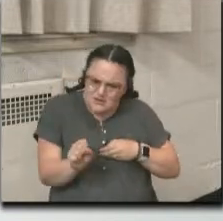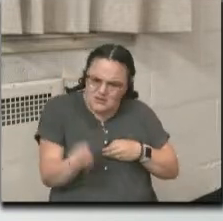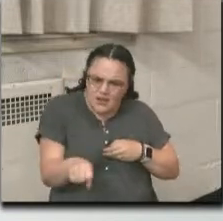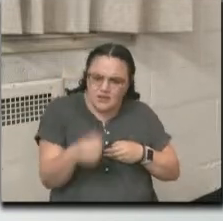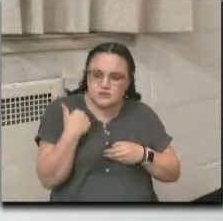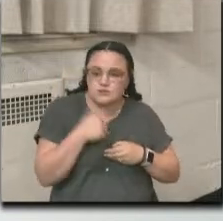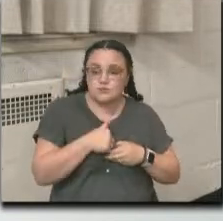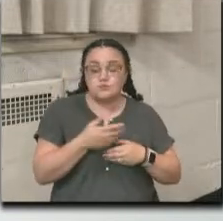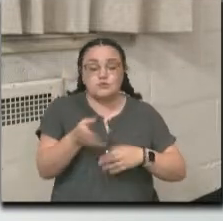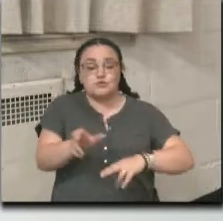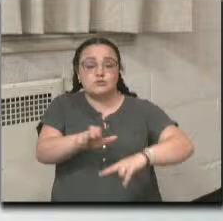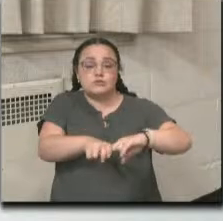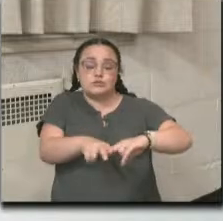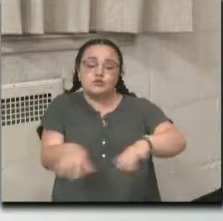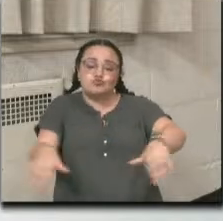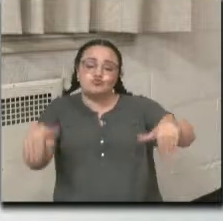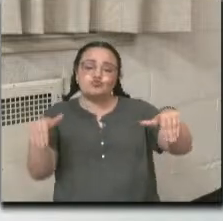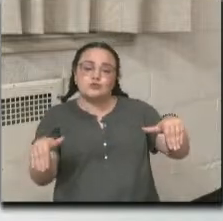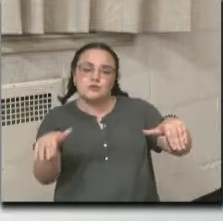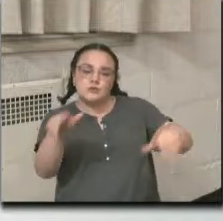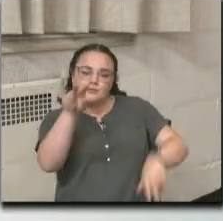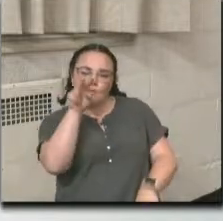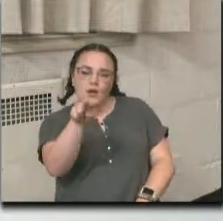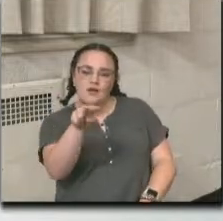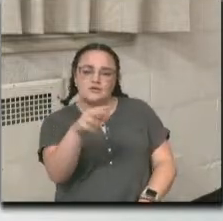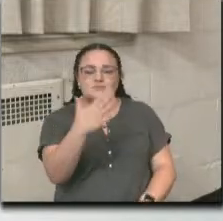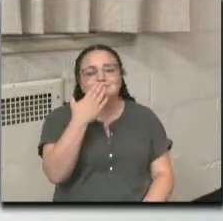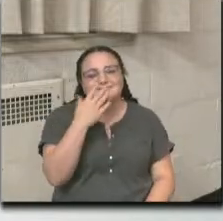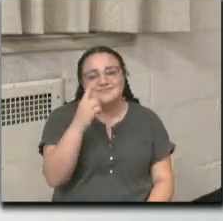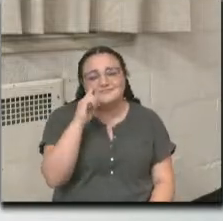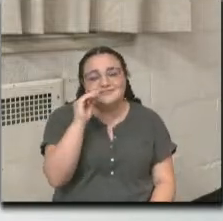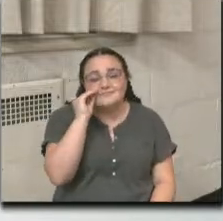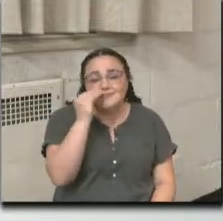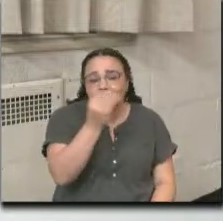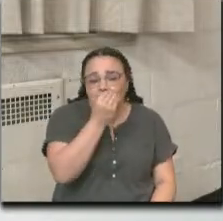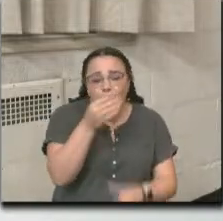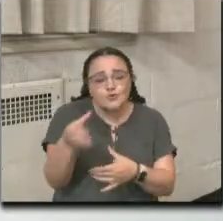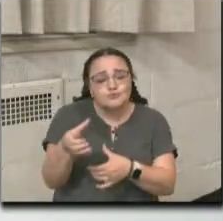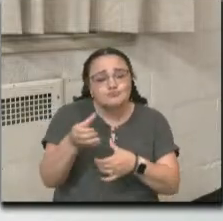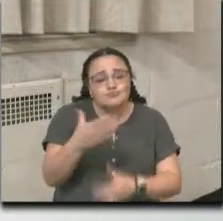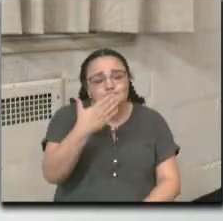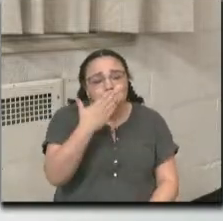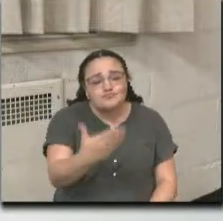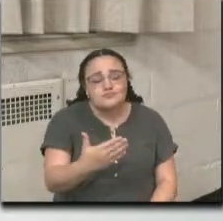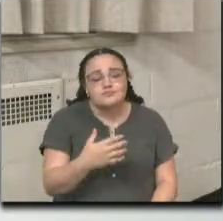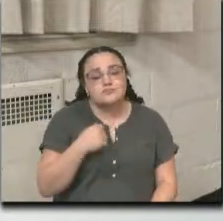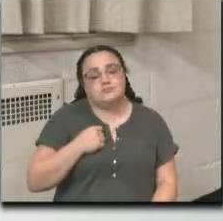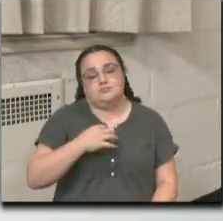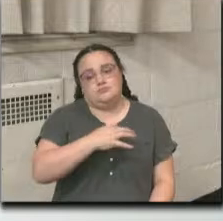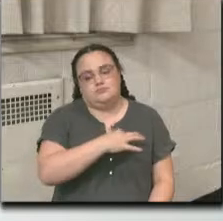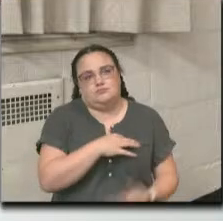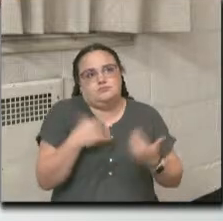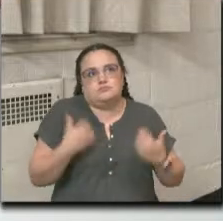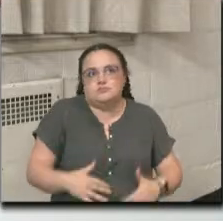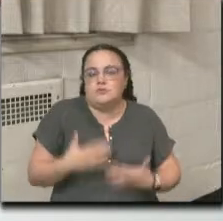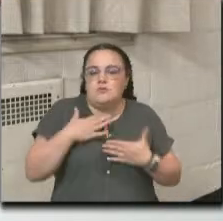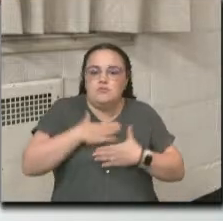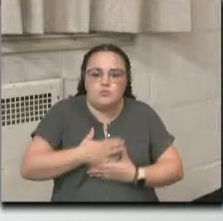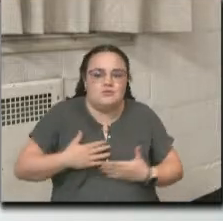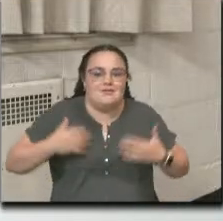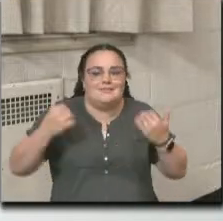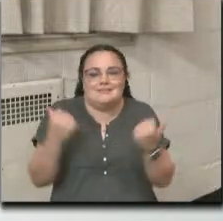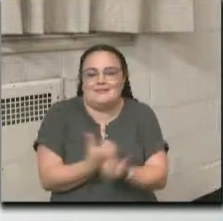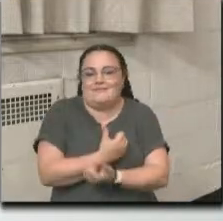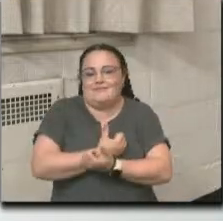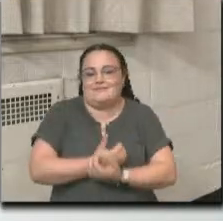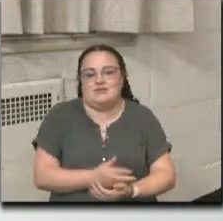I will watch you. Thank you for giving me my flowers tonight. Staff, I appreciate all that you have done for